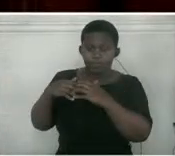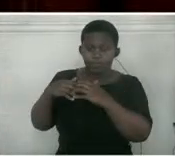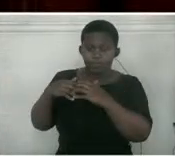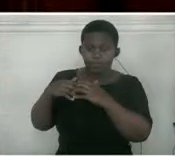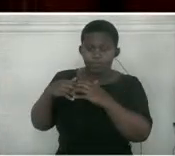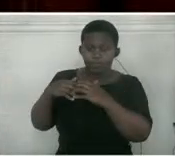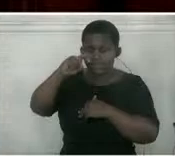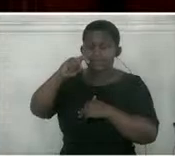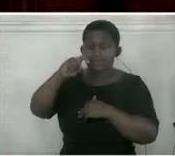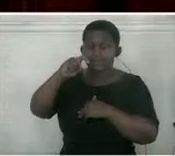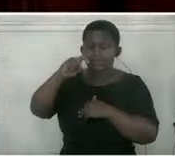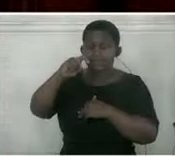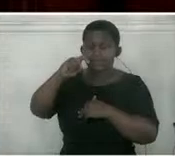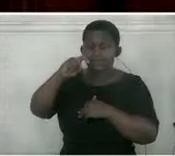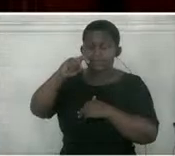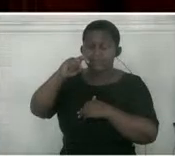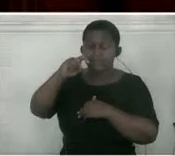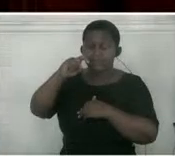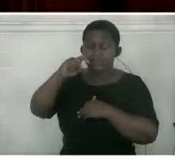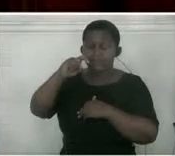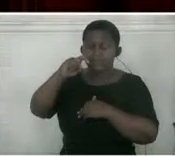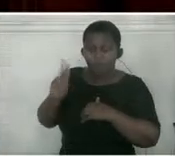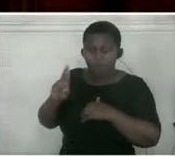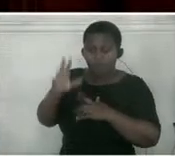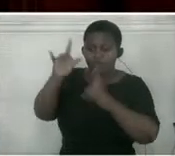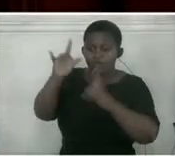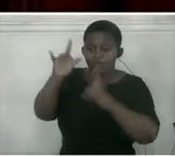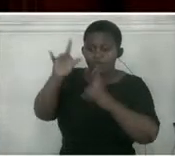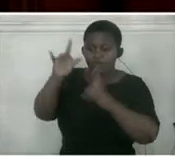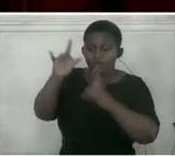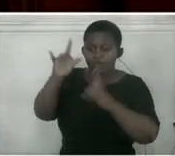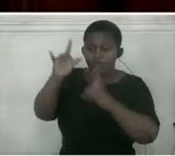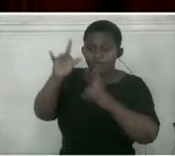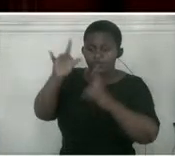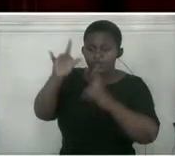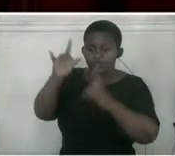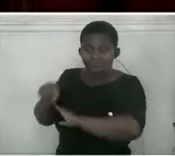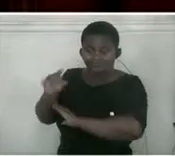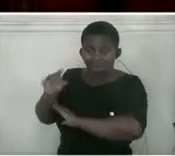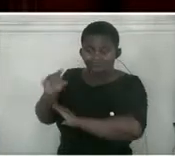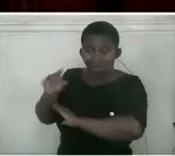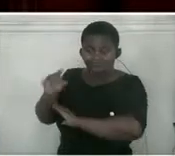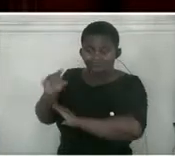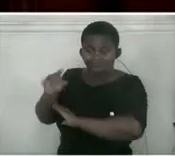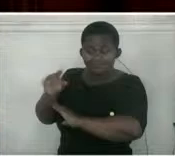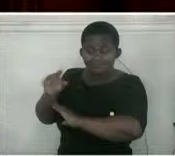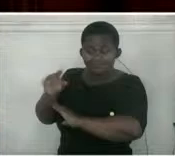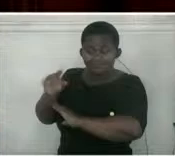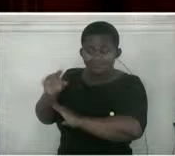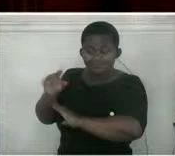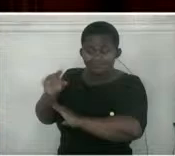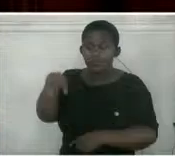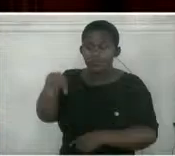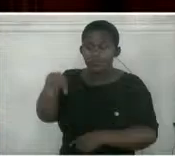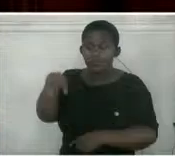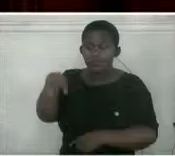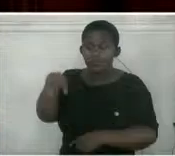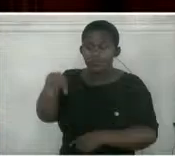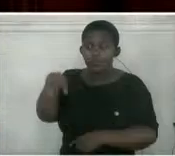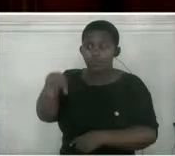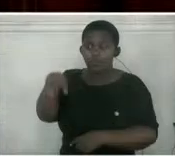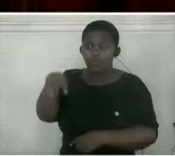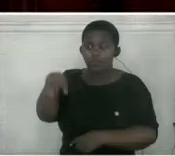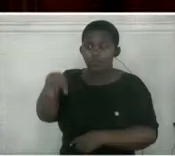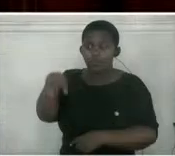cities or city regions. And this is Ugu, with Reinkonyeni municipality as an